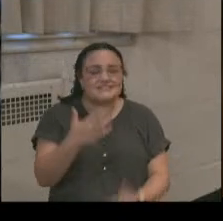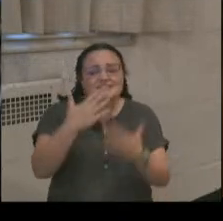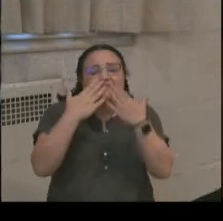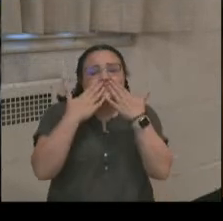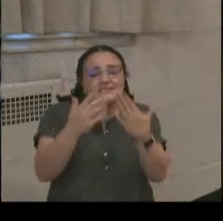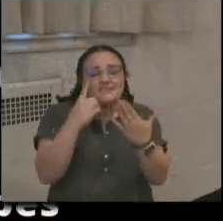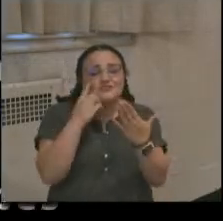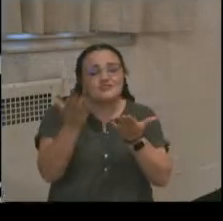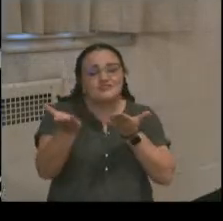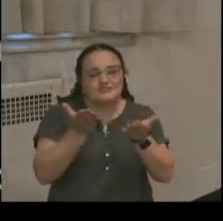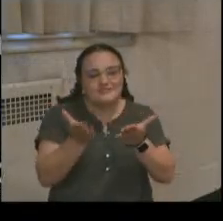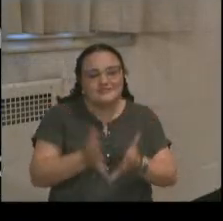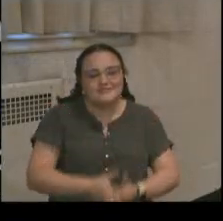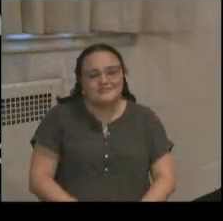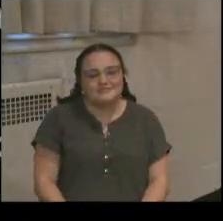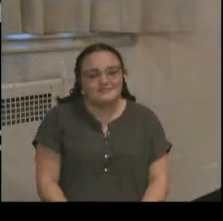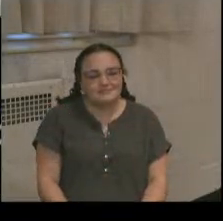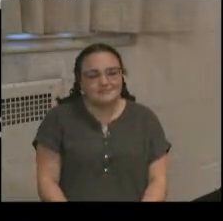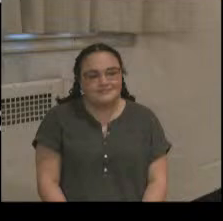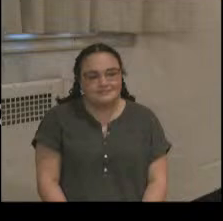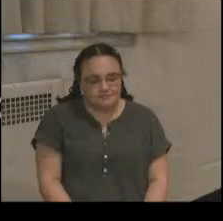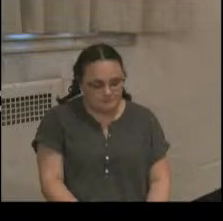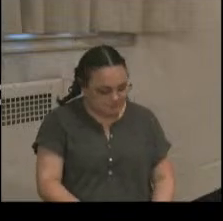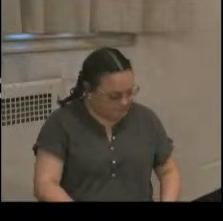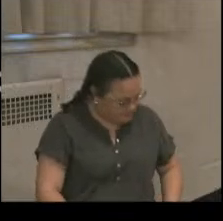your service.